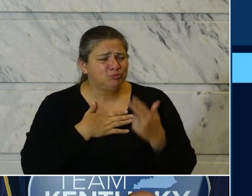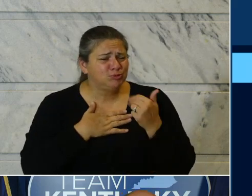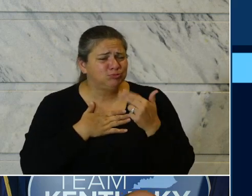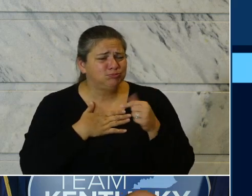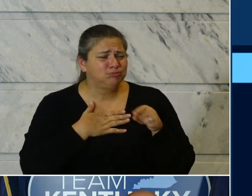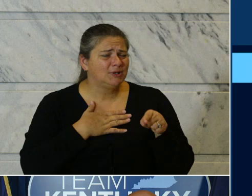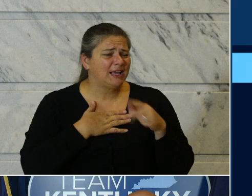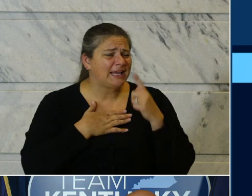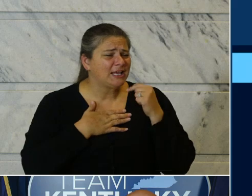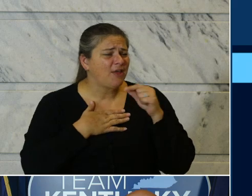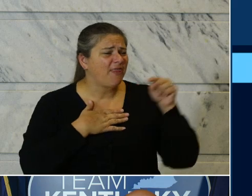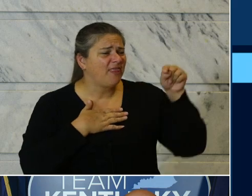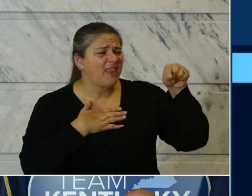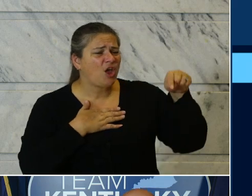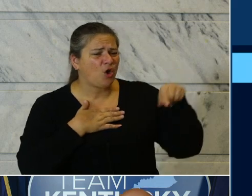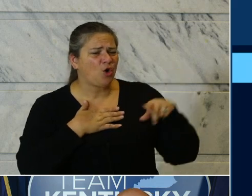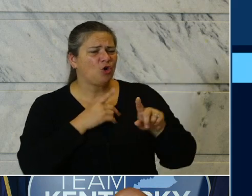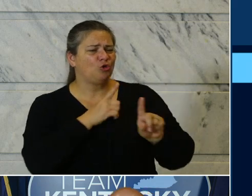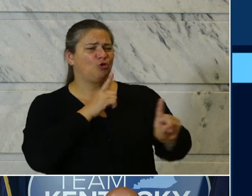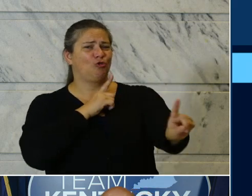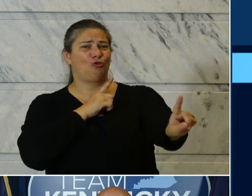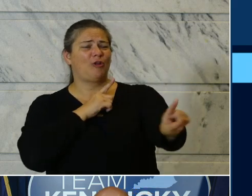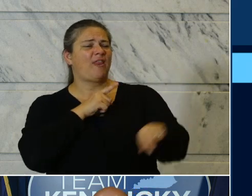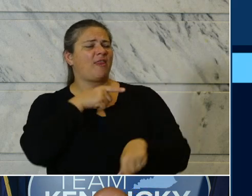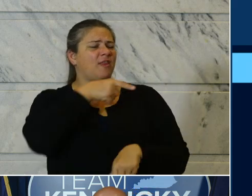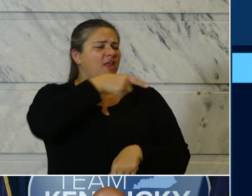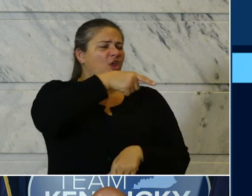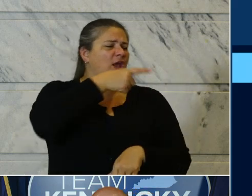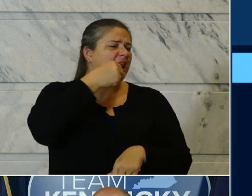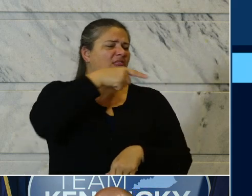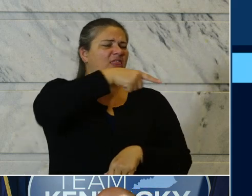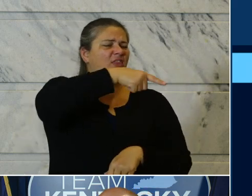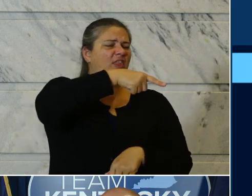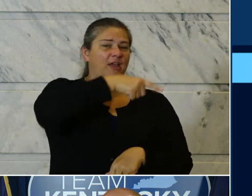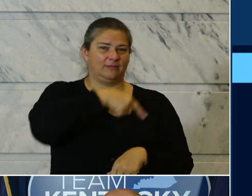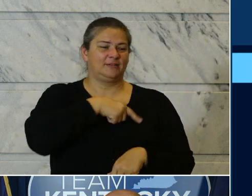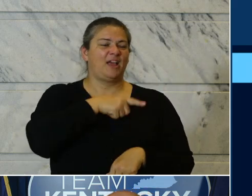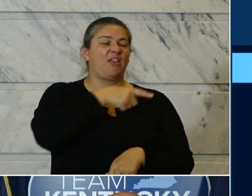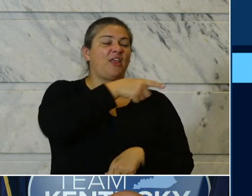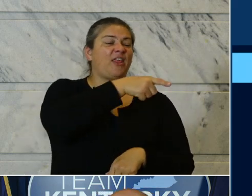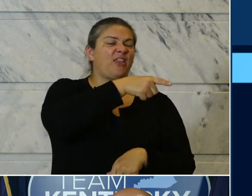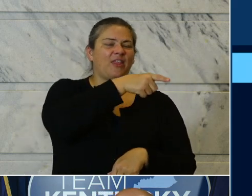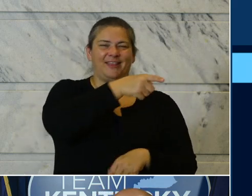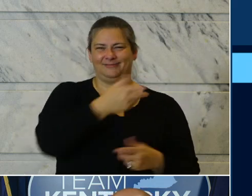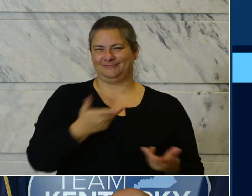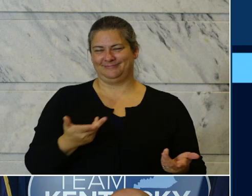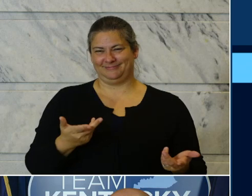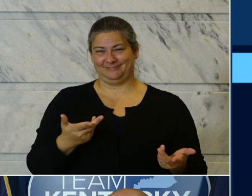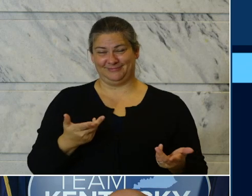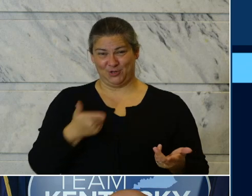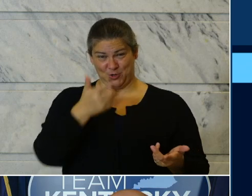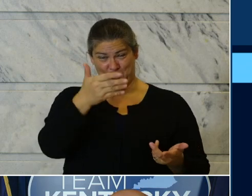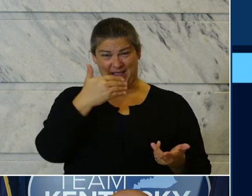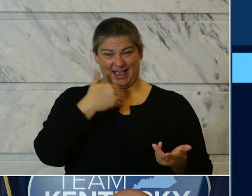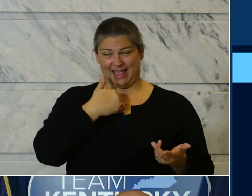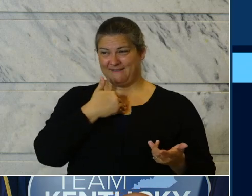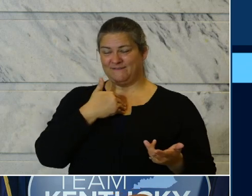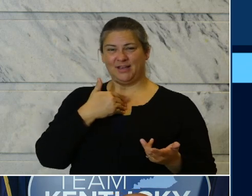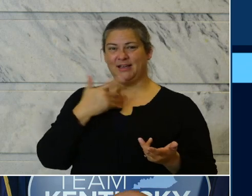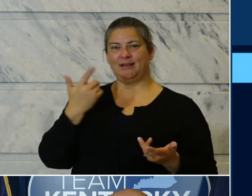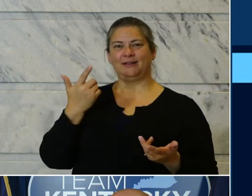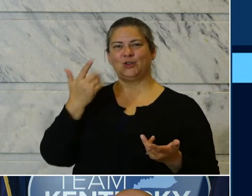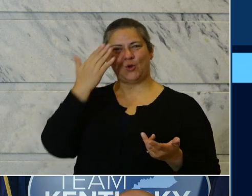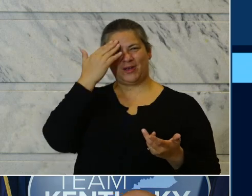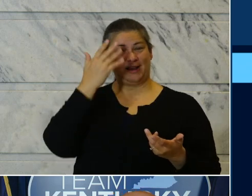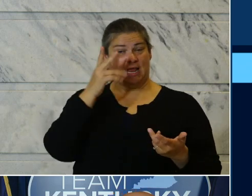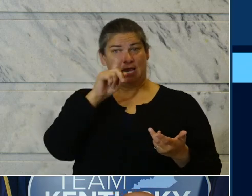they have it there at a distance. And you know what? All of us have done this, right? There's not always kids at your house, so there's always a gap. You can go back